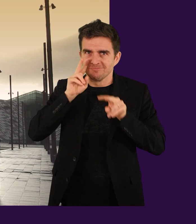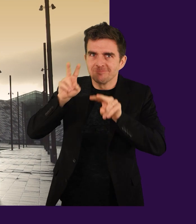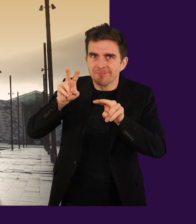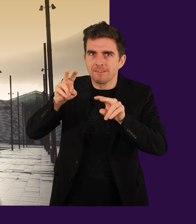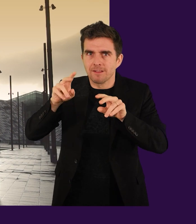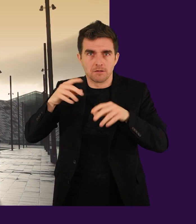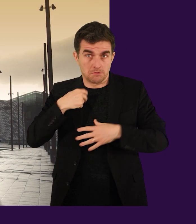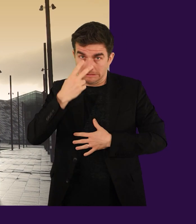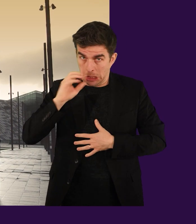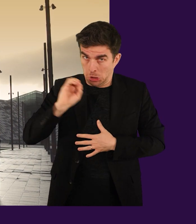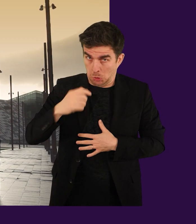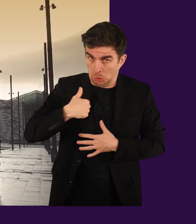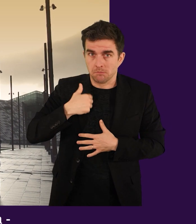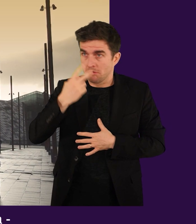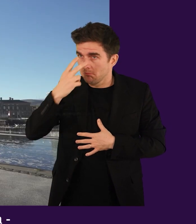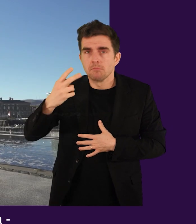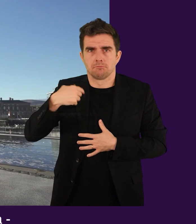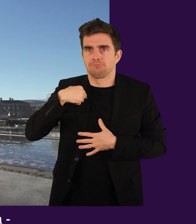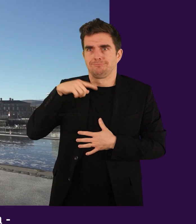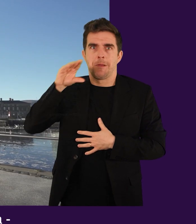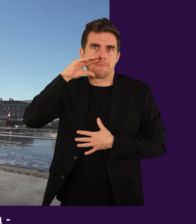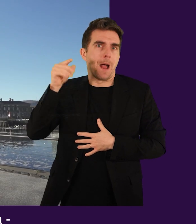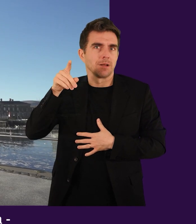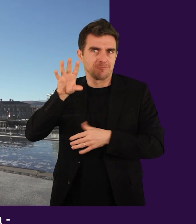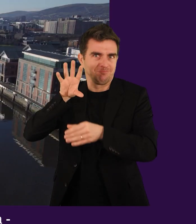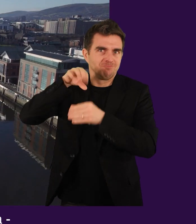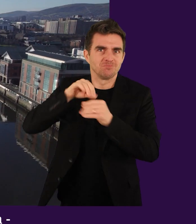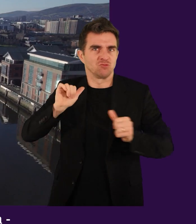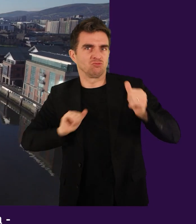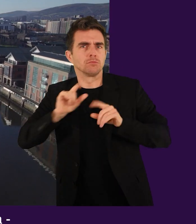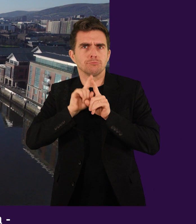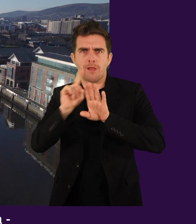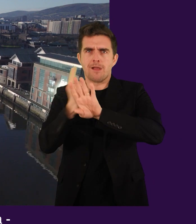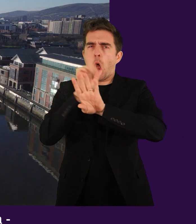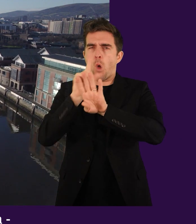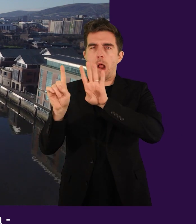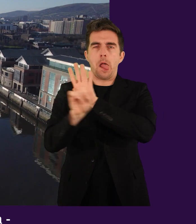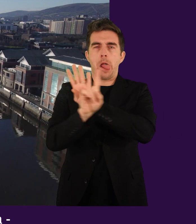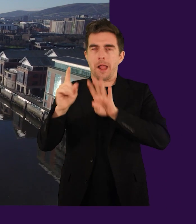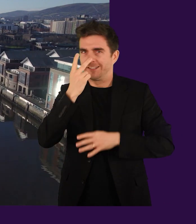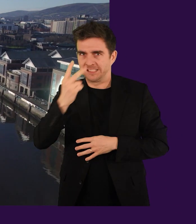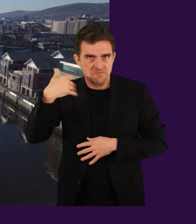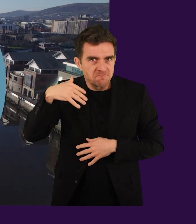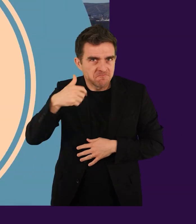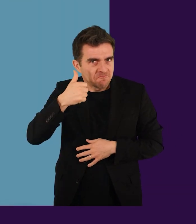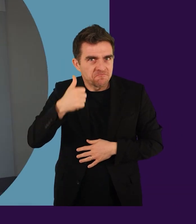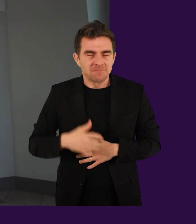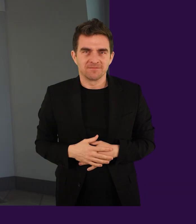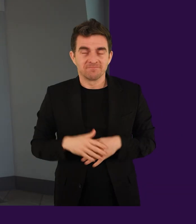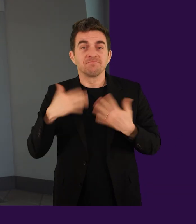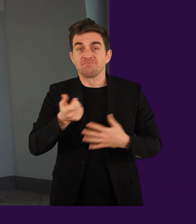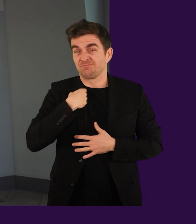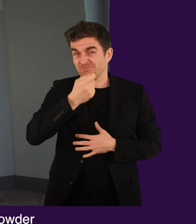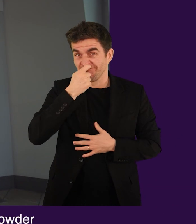which is a TV show that I haven't seen yet, but my dad was an extra. He got covered in horse poo. We